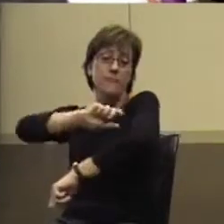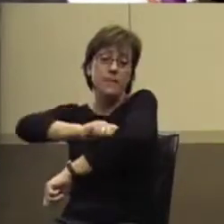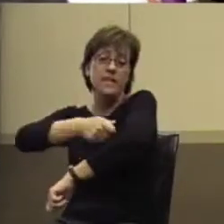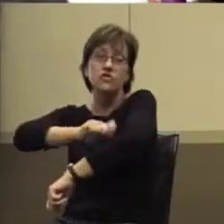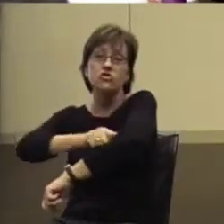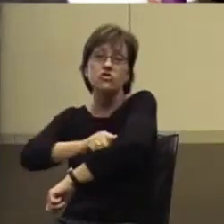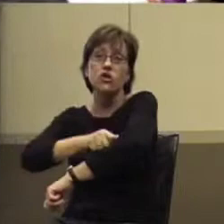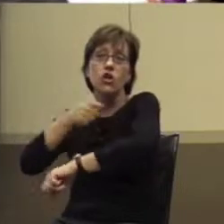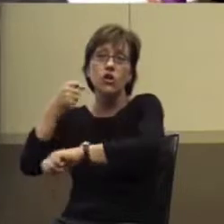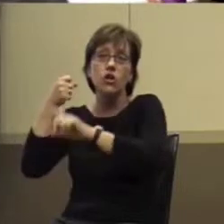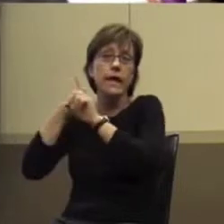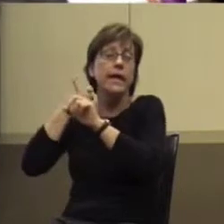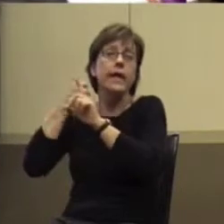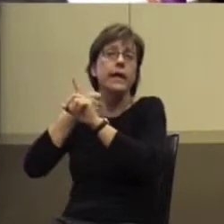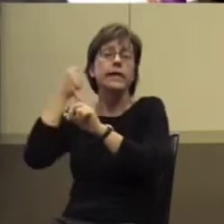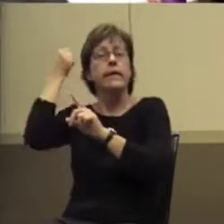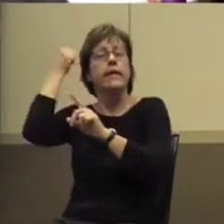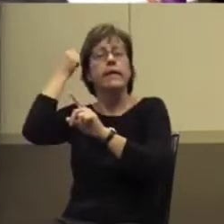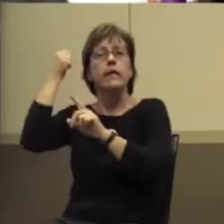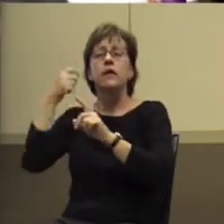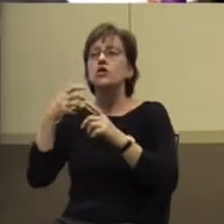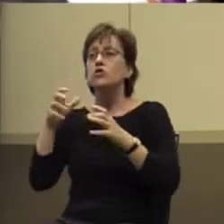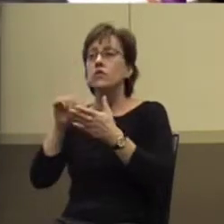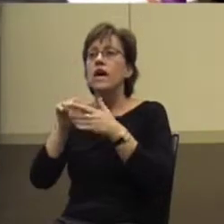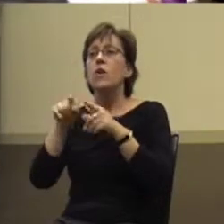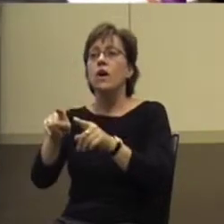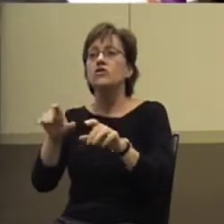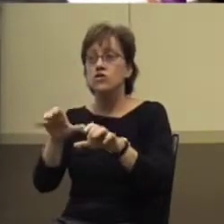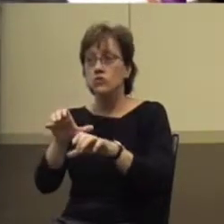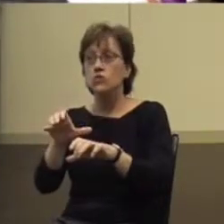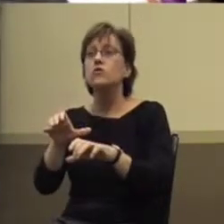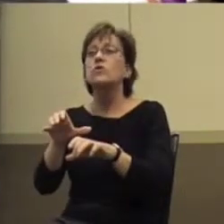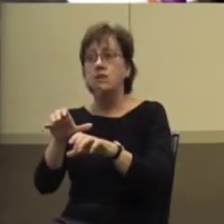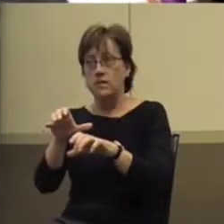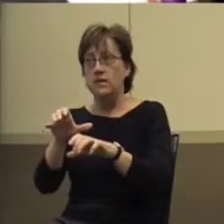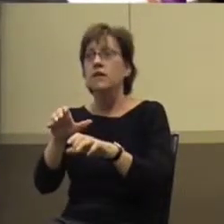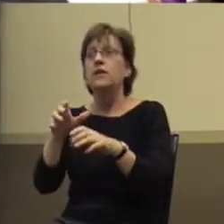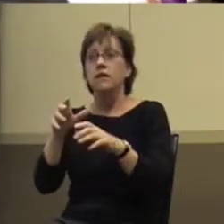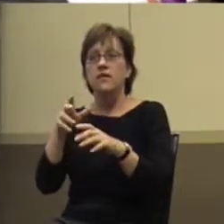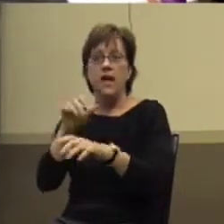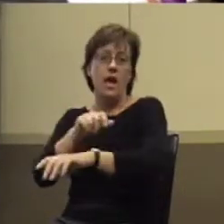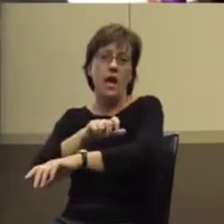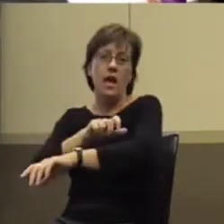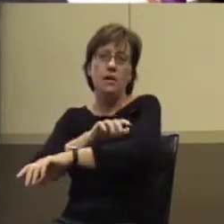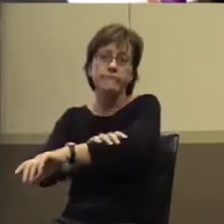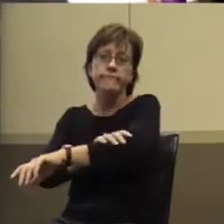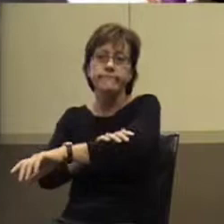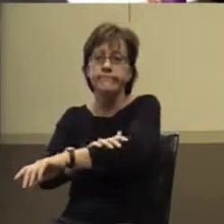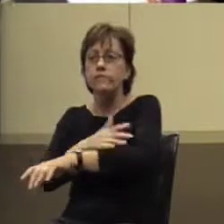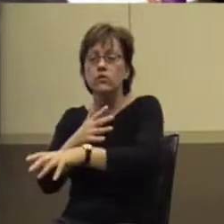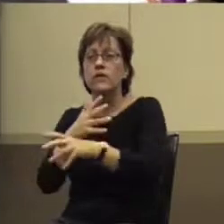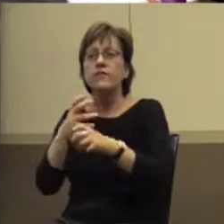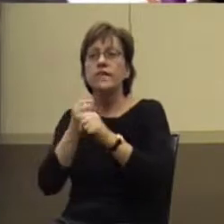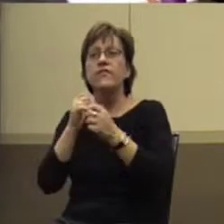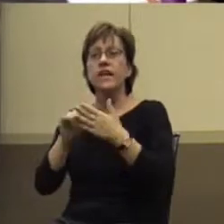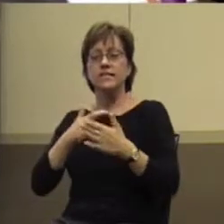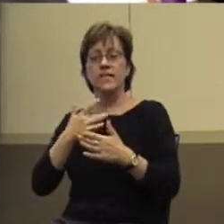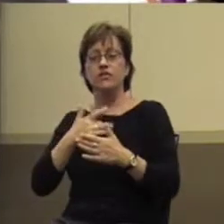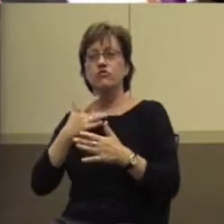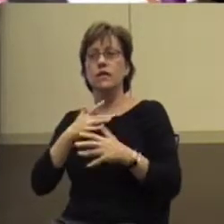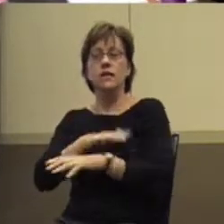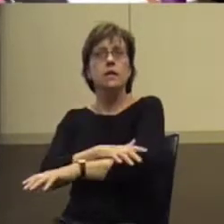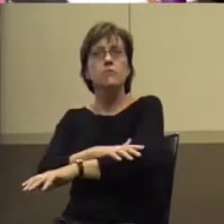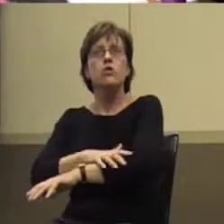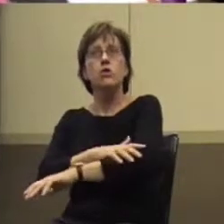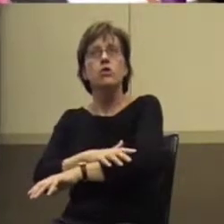or hitting herself, do it while the teacher's doing the instruction time, she could do this and get that sensory input during that time, but